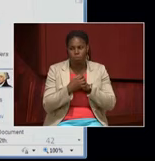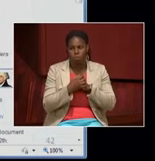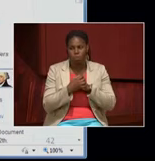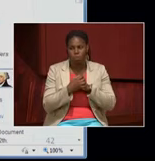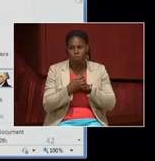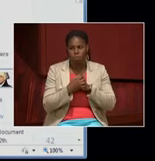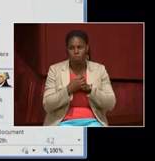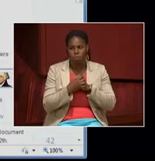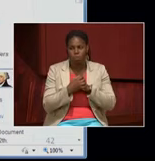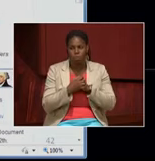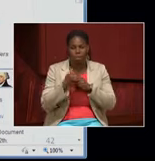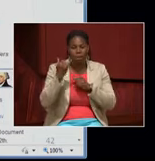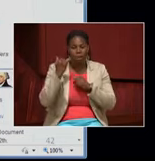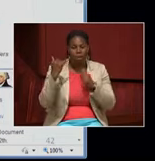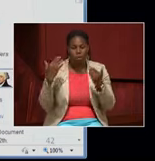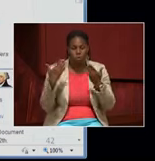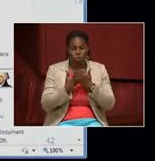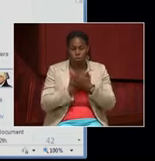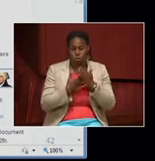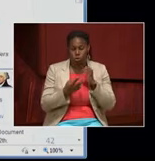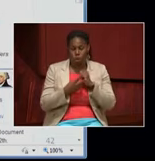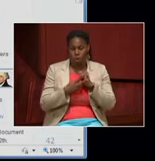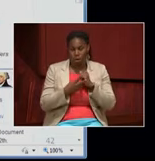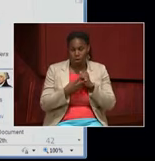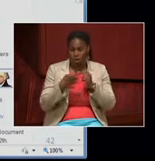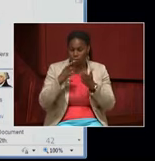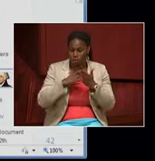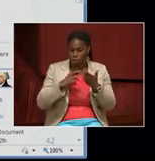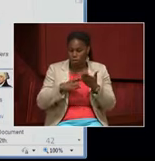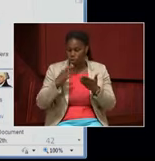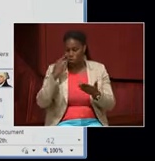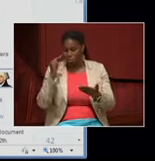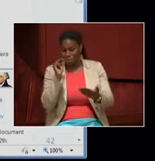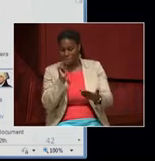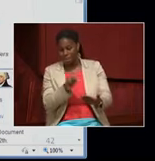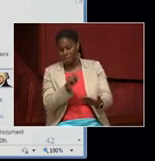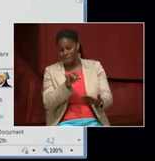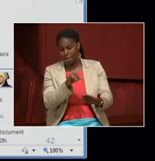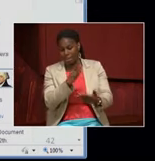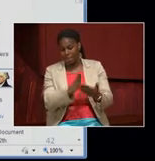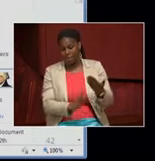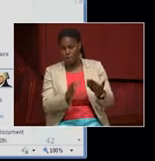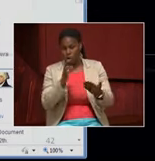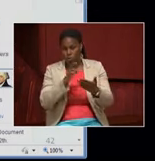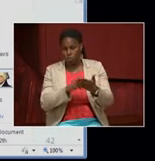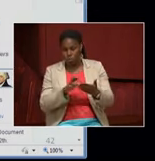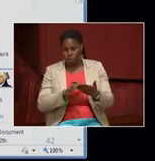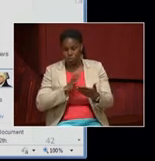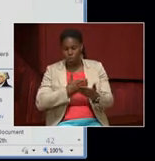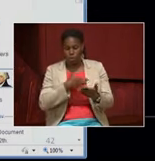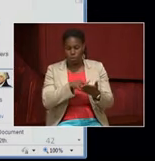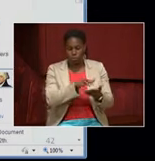If you're new to archival research, you may want to glance at this part of the Research Our Records.